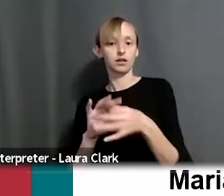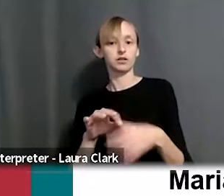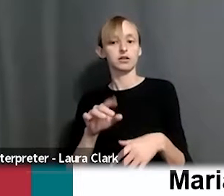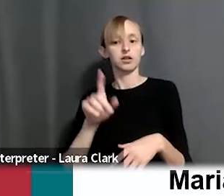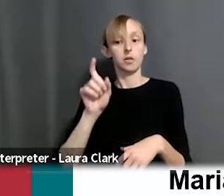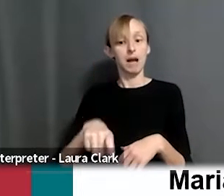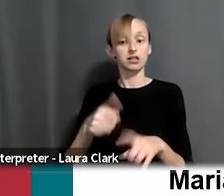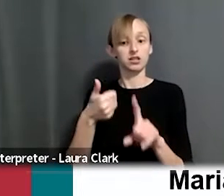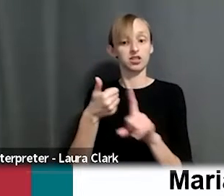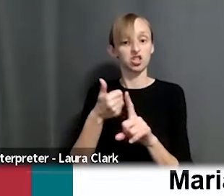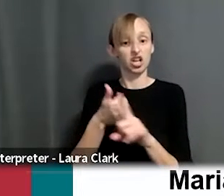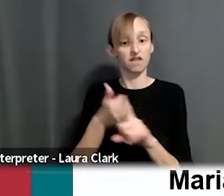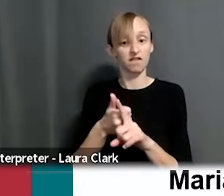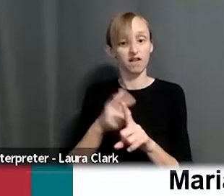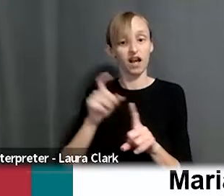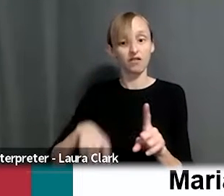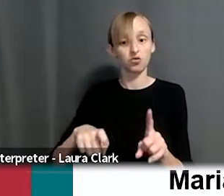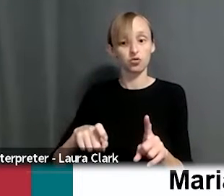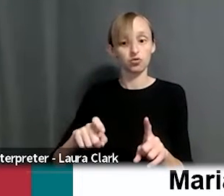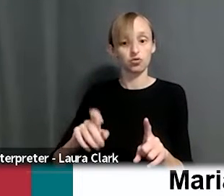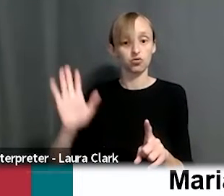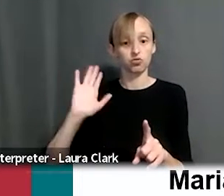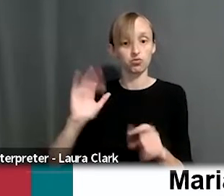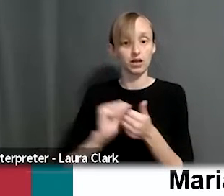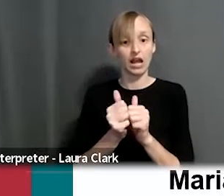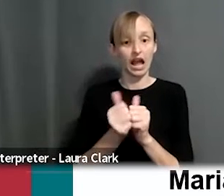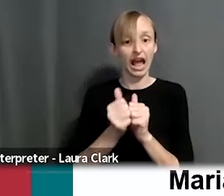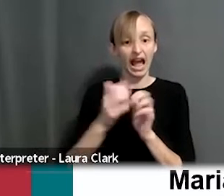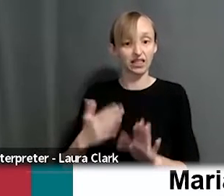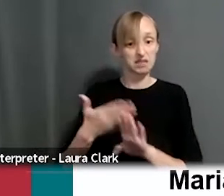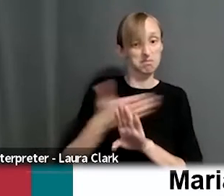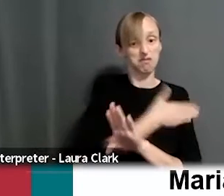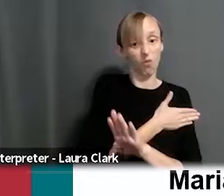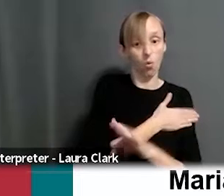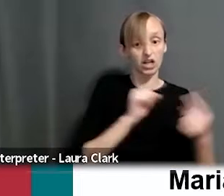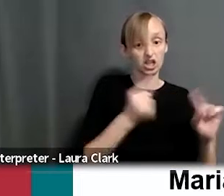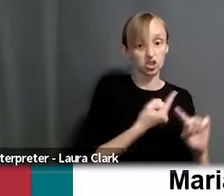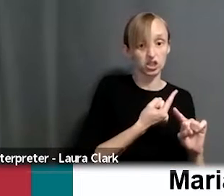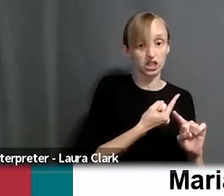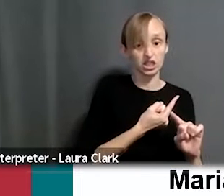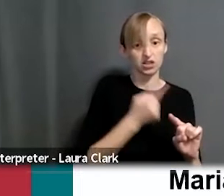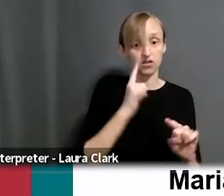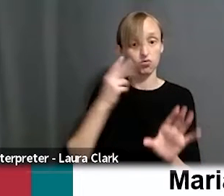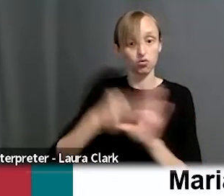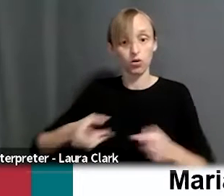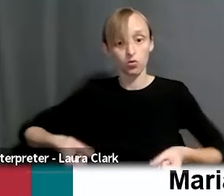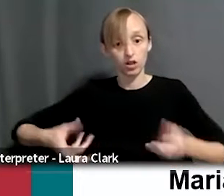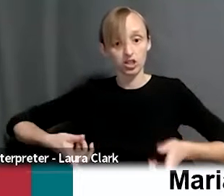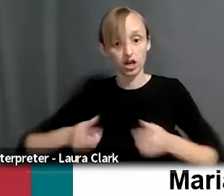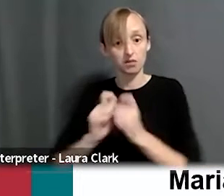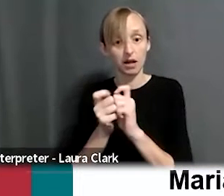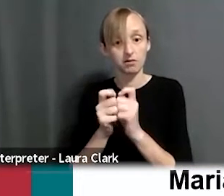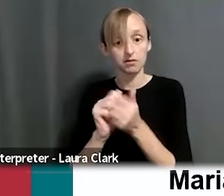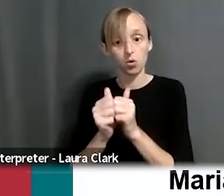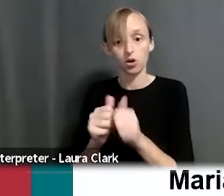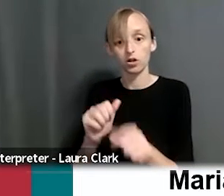athlete or prior to your injury to participate in wheelchair sports or adaptive? Absolutely